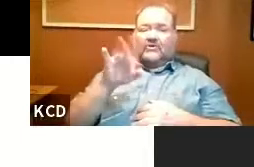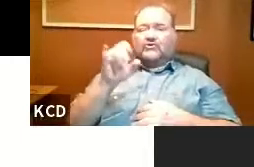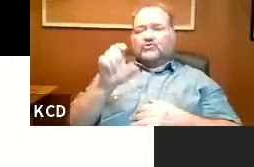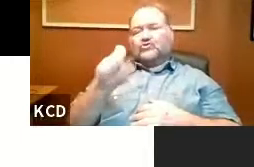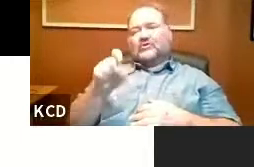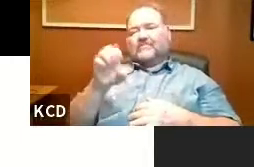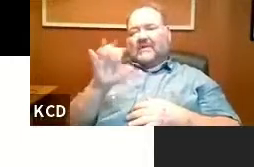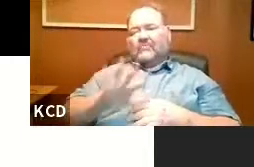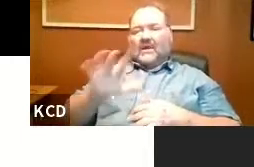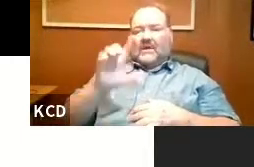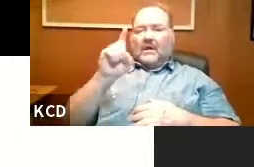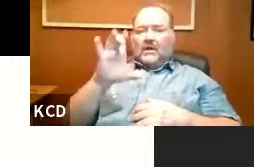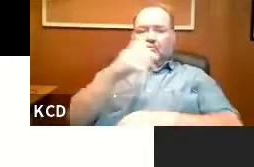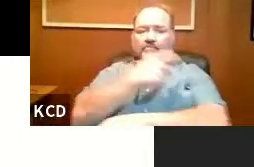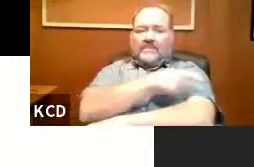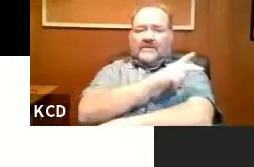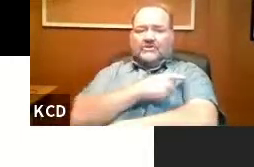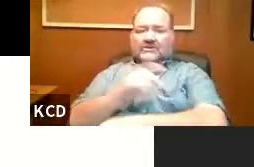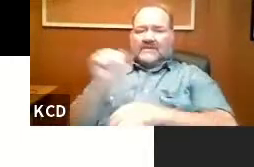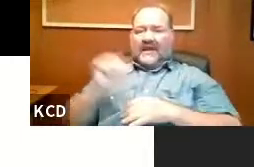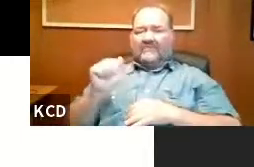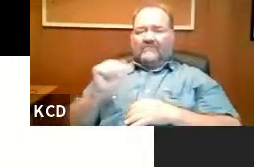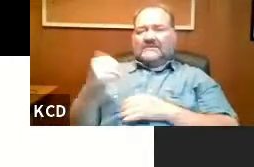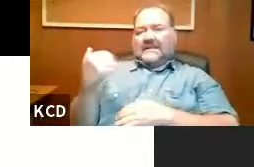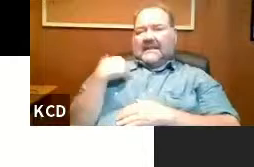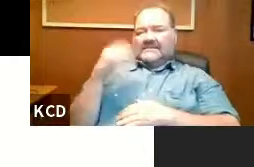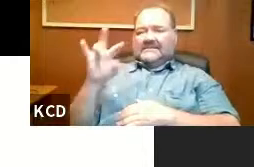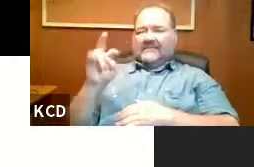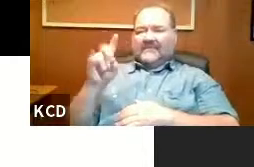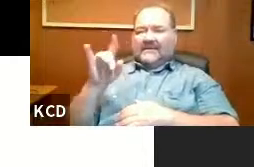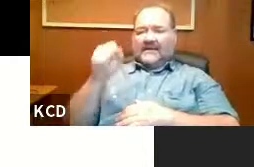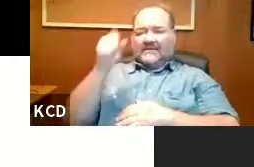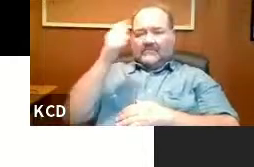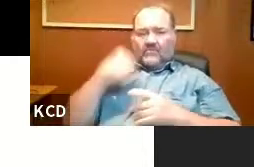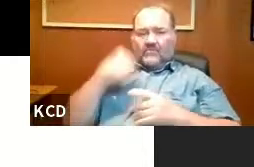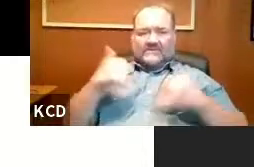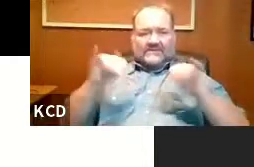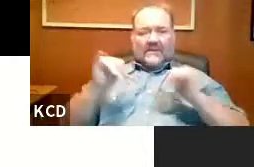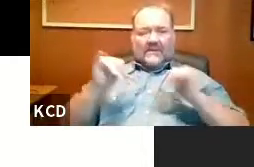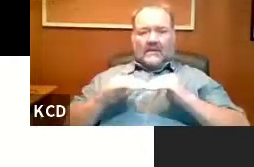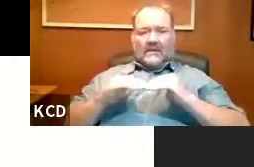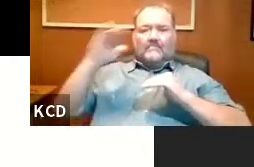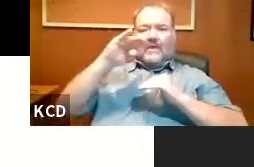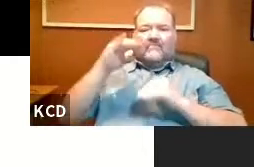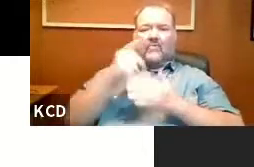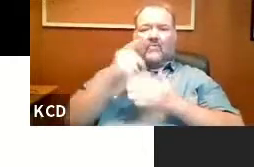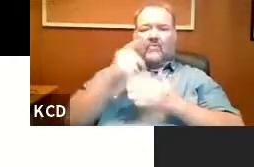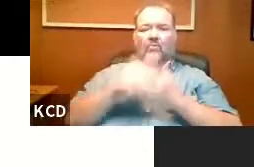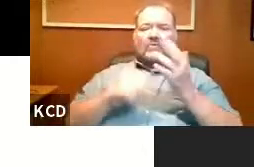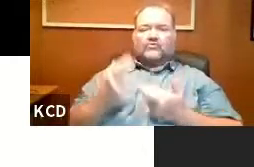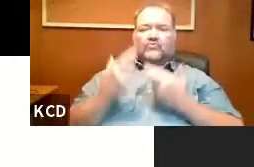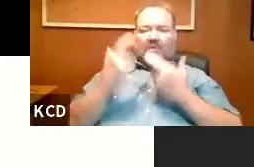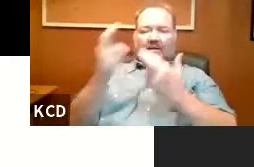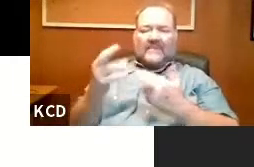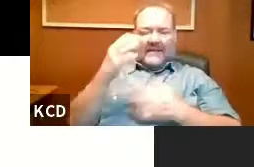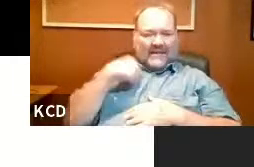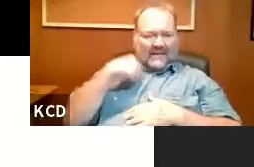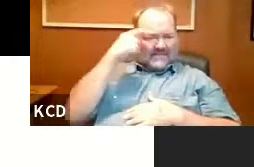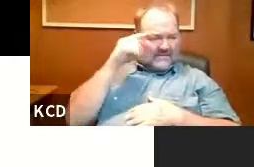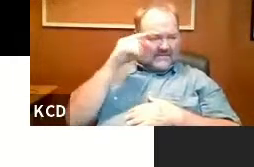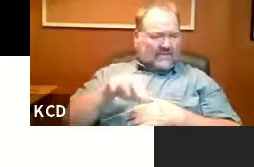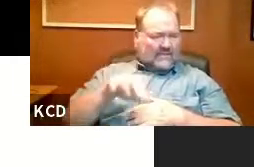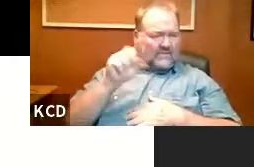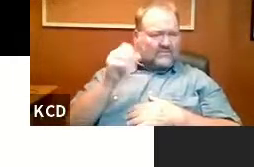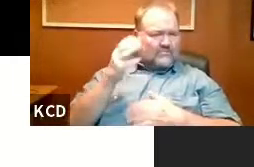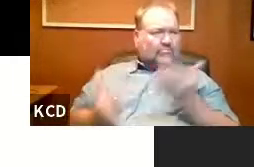patients average over the most recent 7 days, because we're still quite a bit above what was recommended. And I think that was